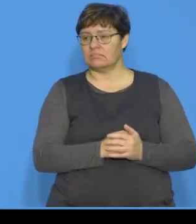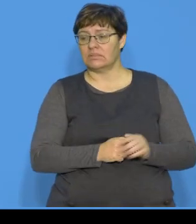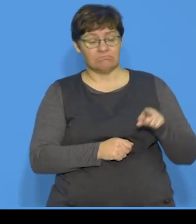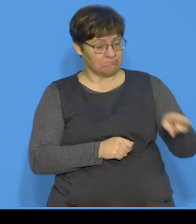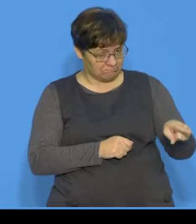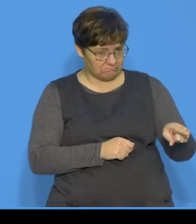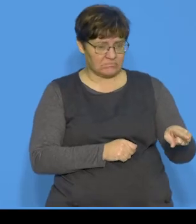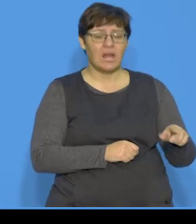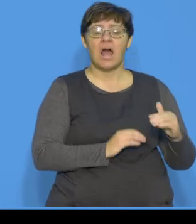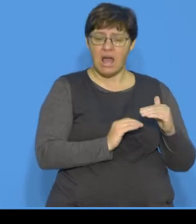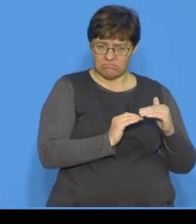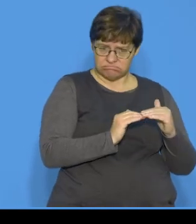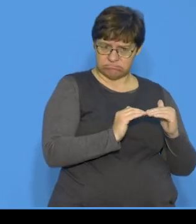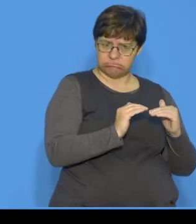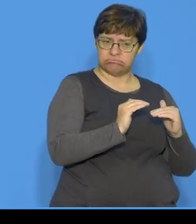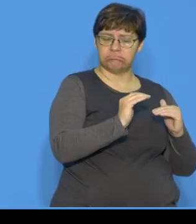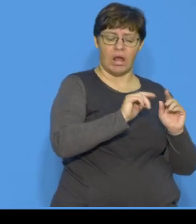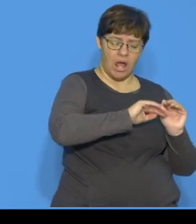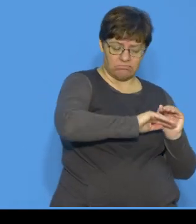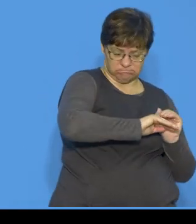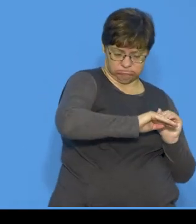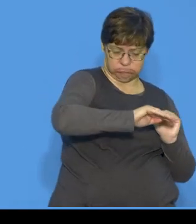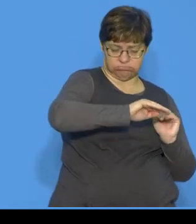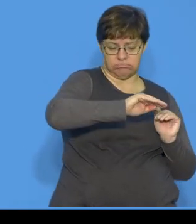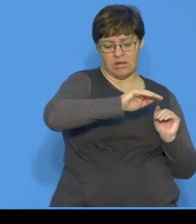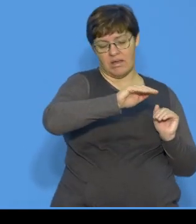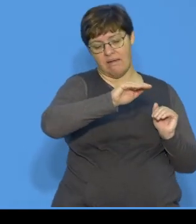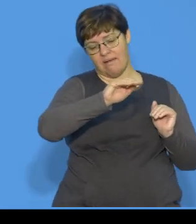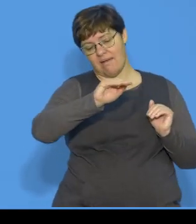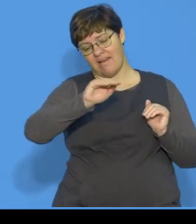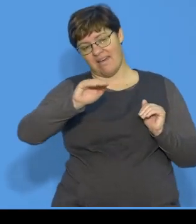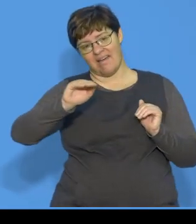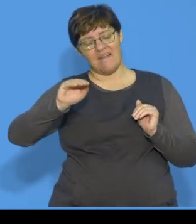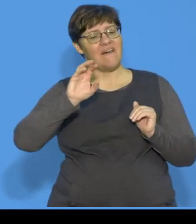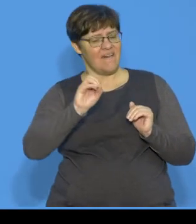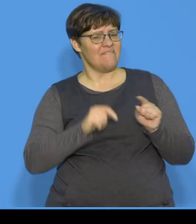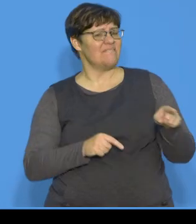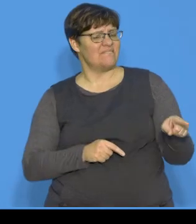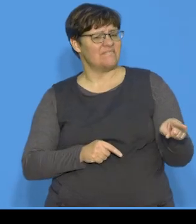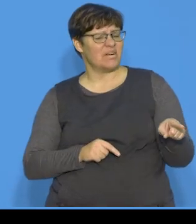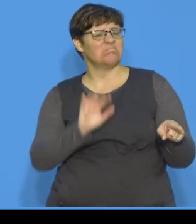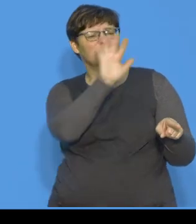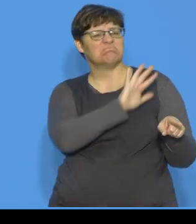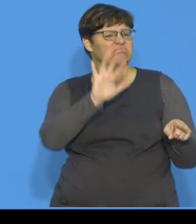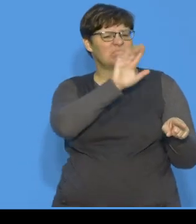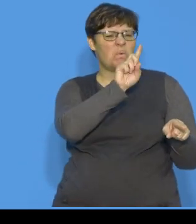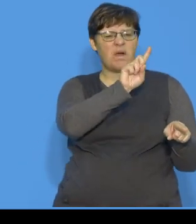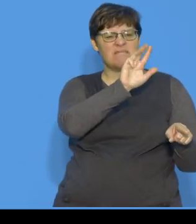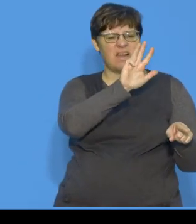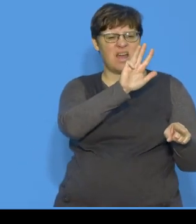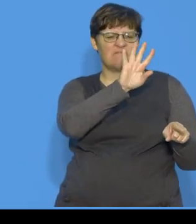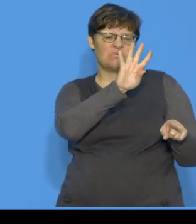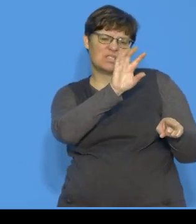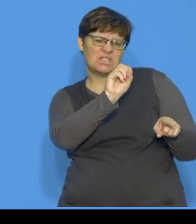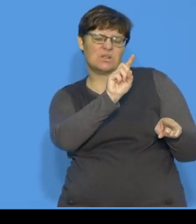an increase. It starts to become exponential, but around about